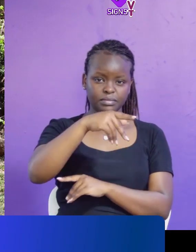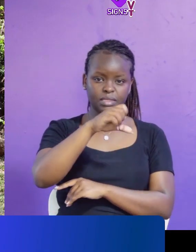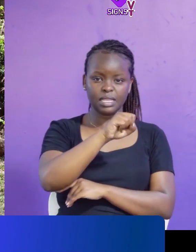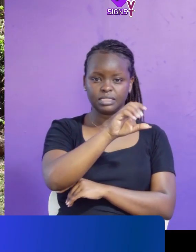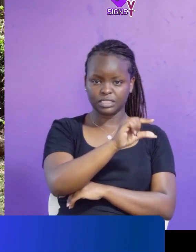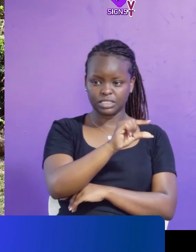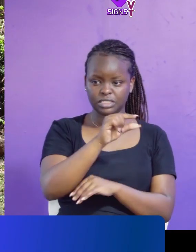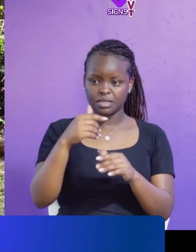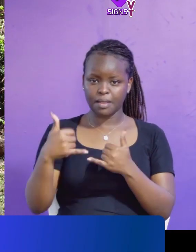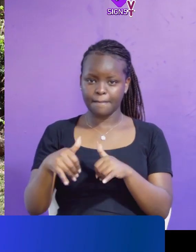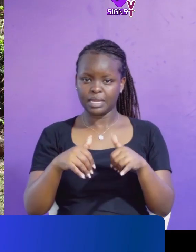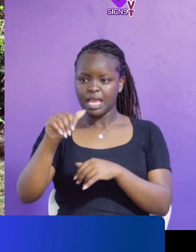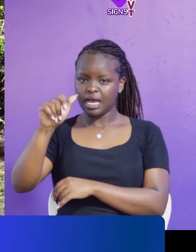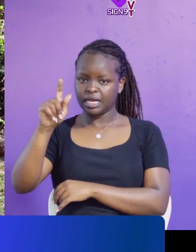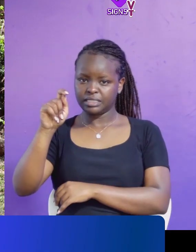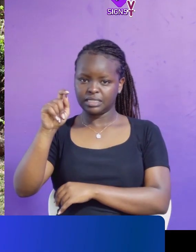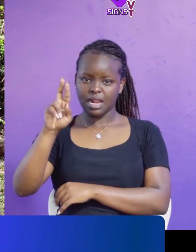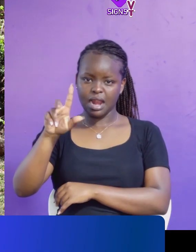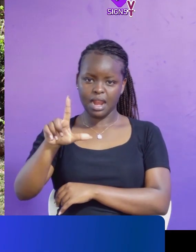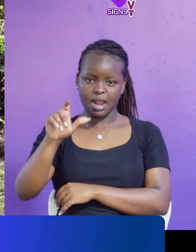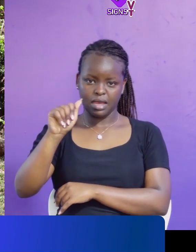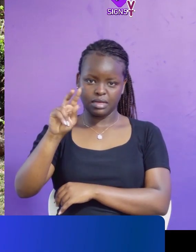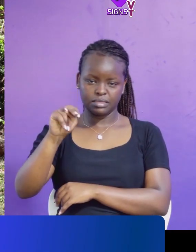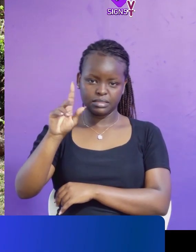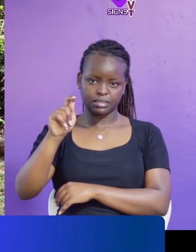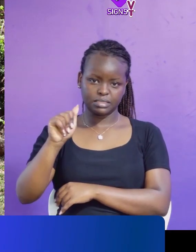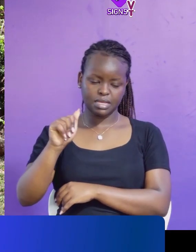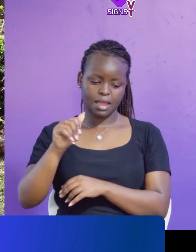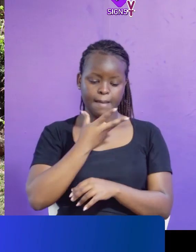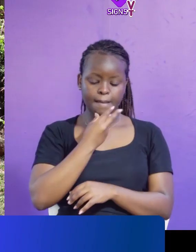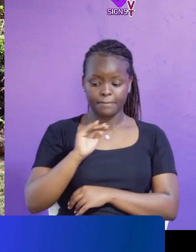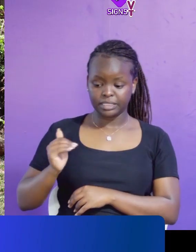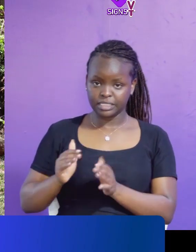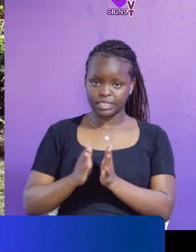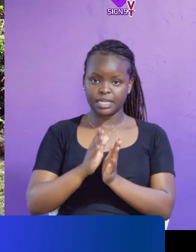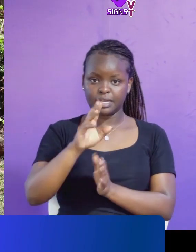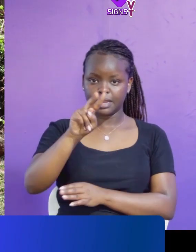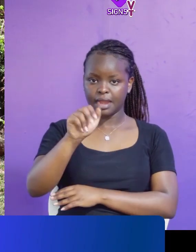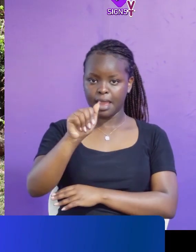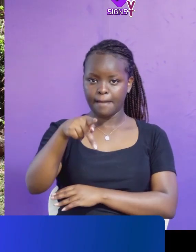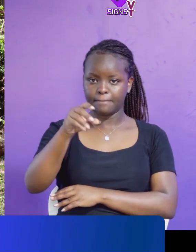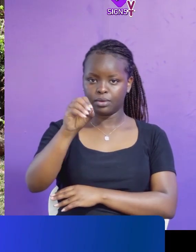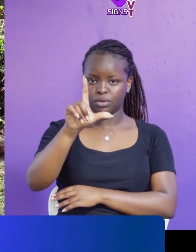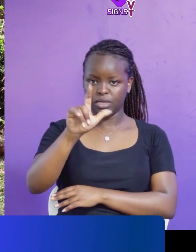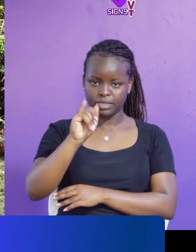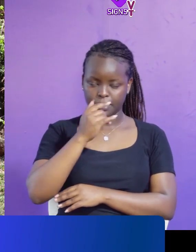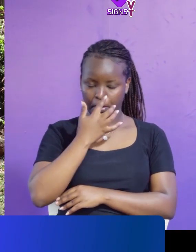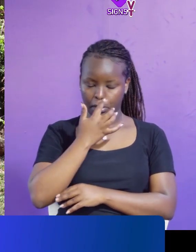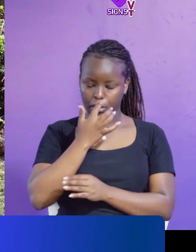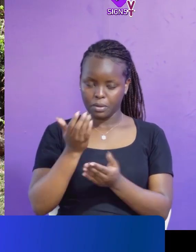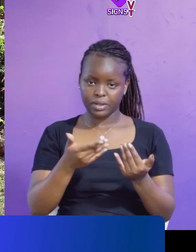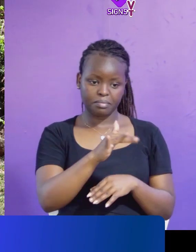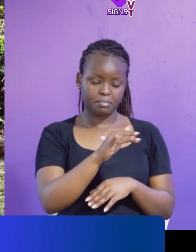Atalanta. Manchester City will host Napoli, hereby welcoming back Kevin De Bruyne since